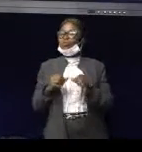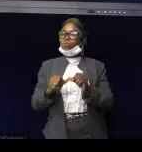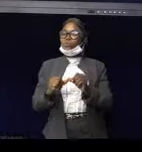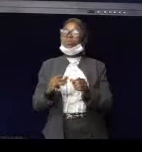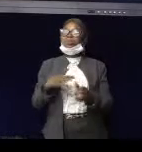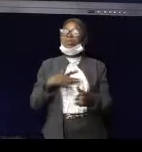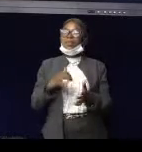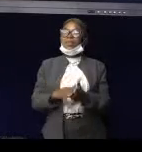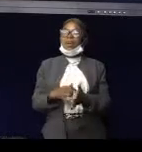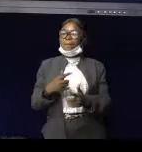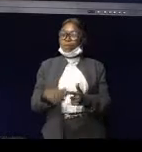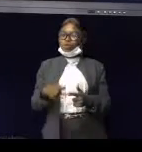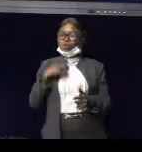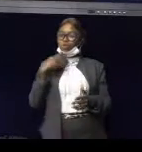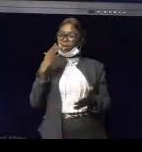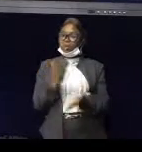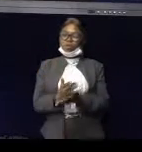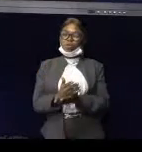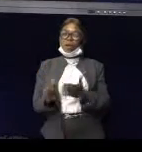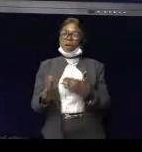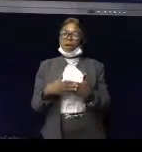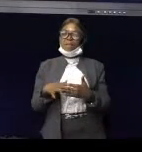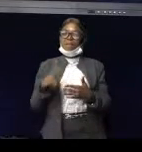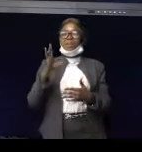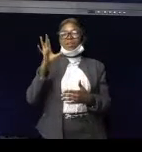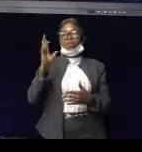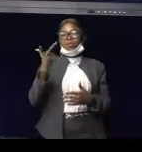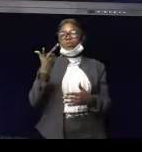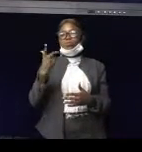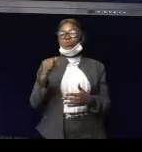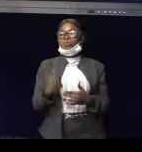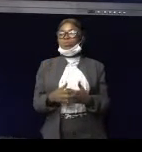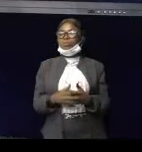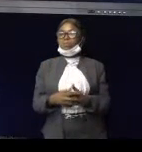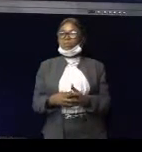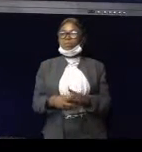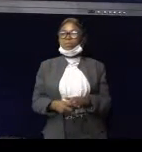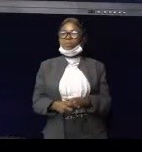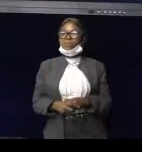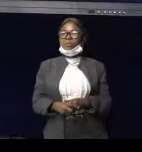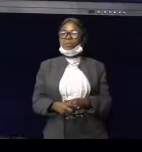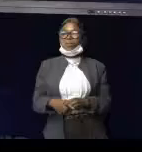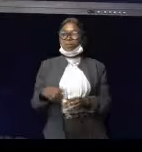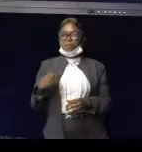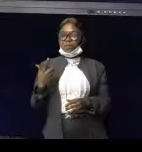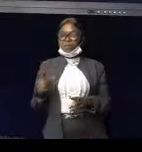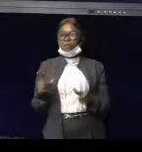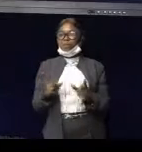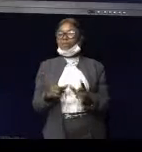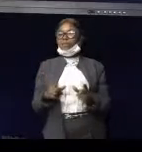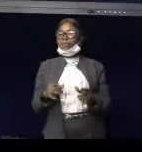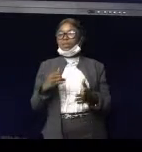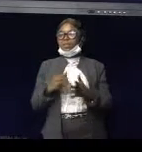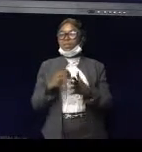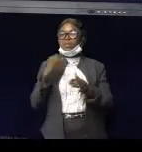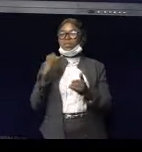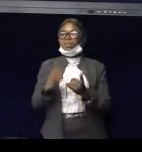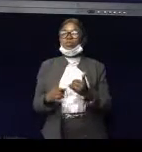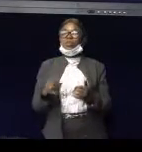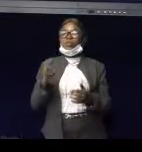0.111111, and you continue like that. But you can stop after the 3rd digit for your level, and it ends